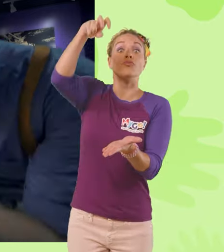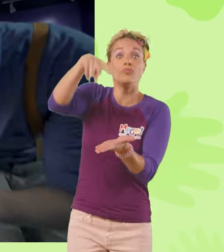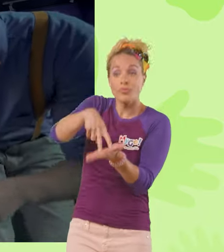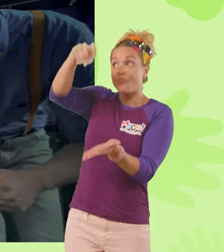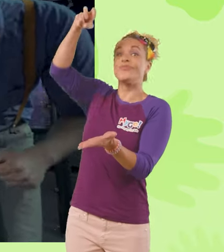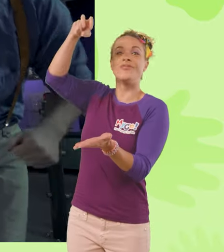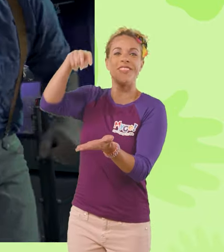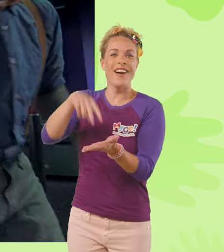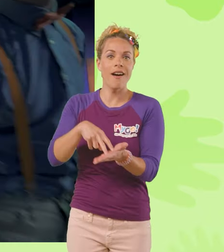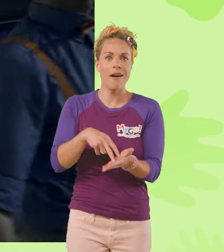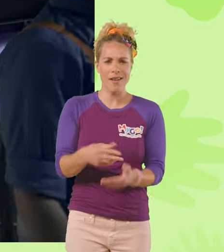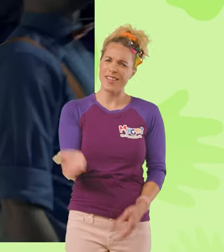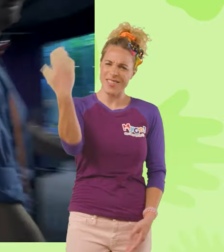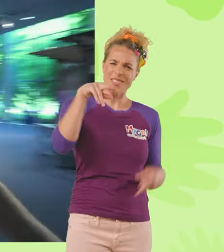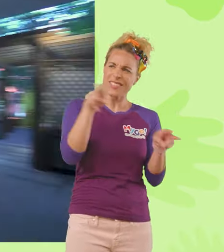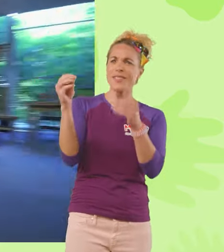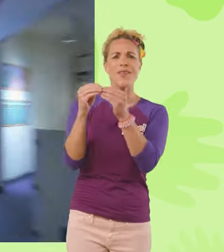Let's go see what else there is.